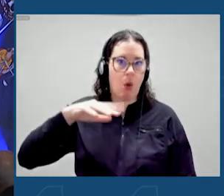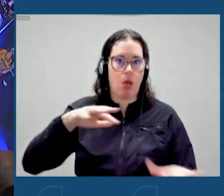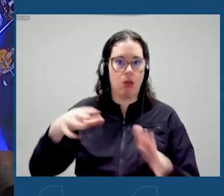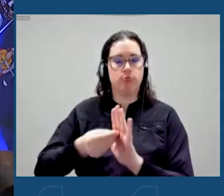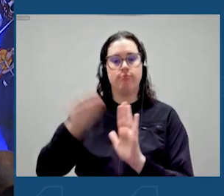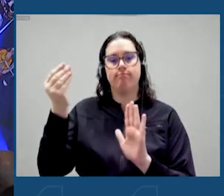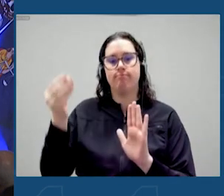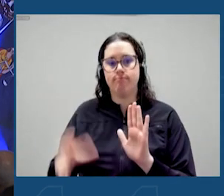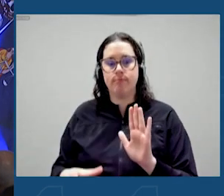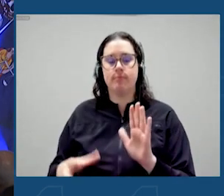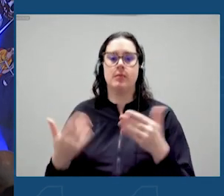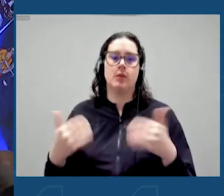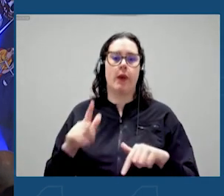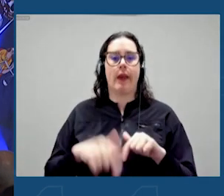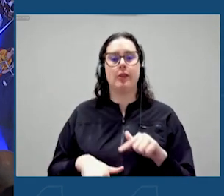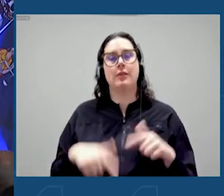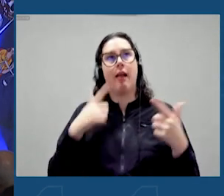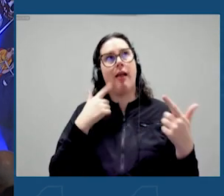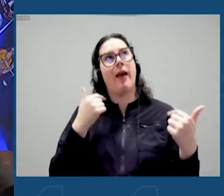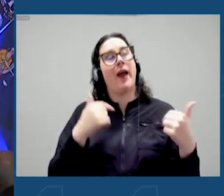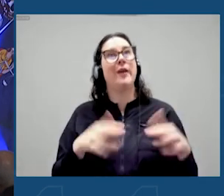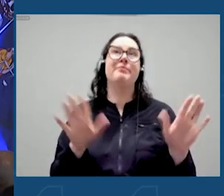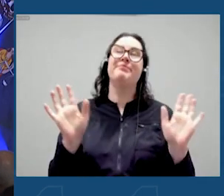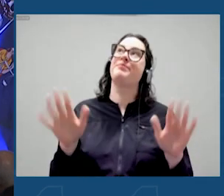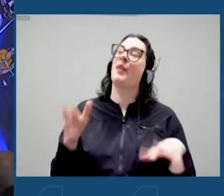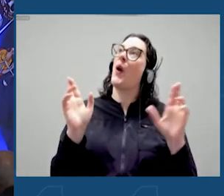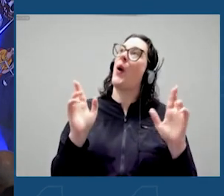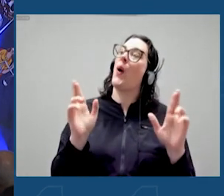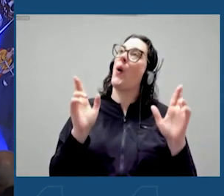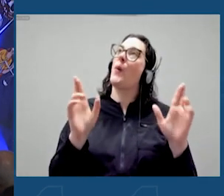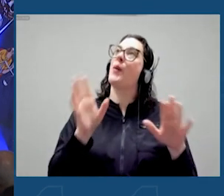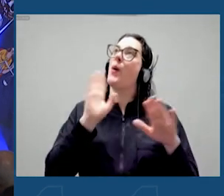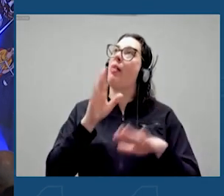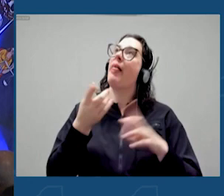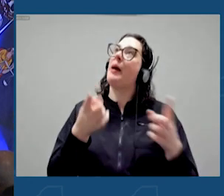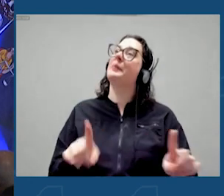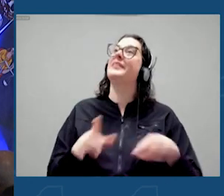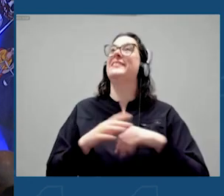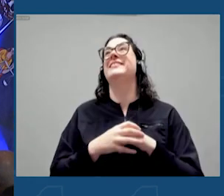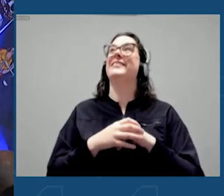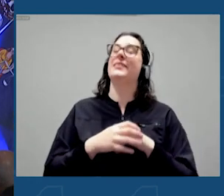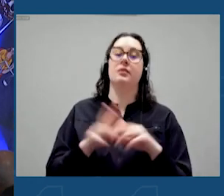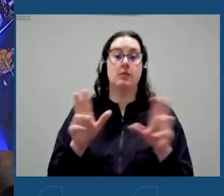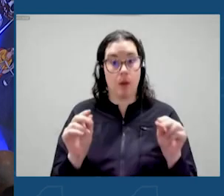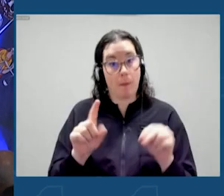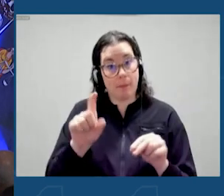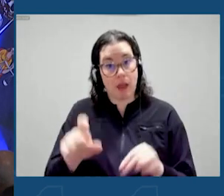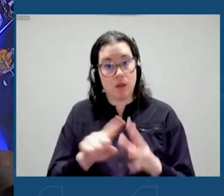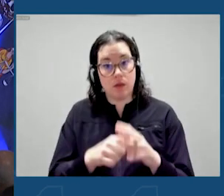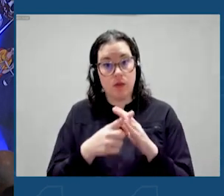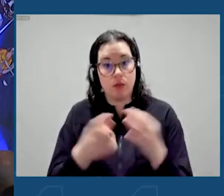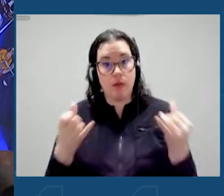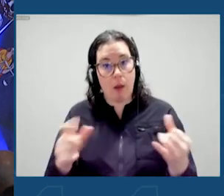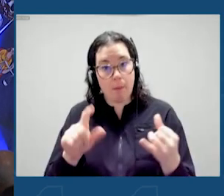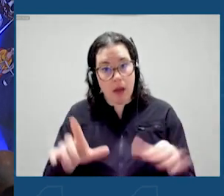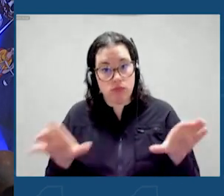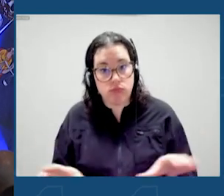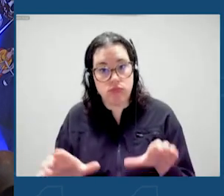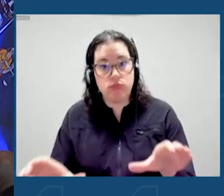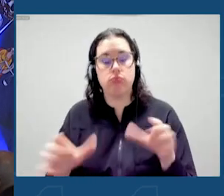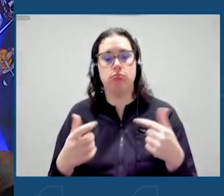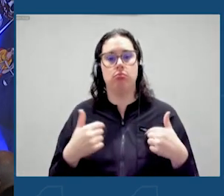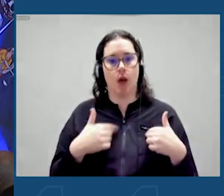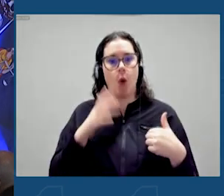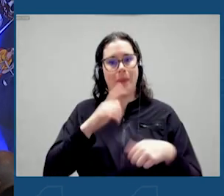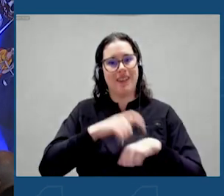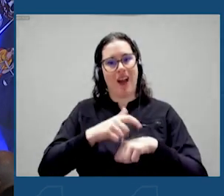just sit in here in la-la land and hope it happens someday. We have to say, let's start now, because it's going to take some time.